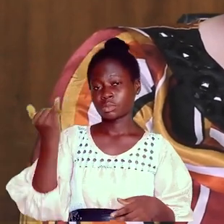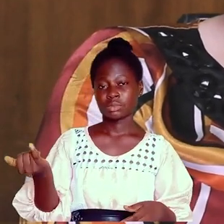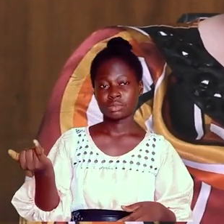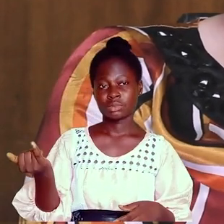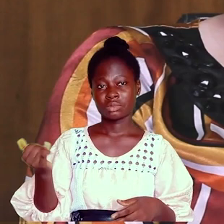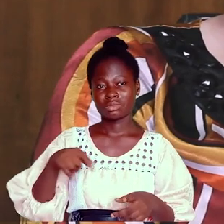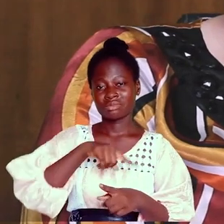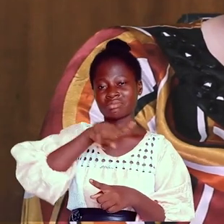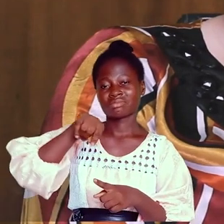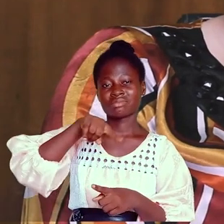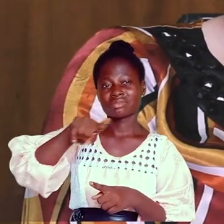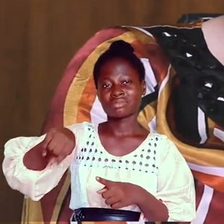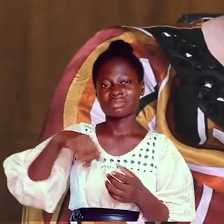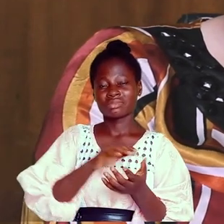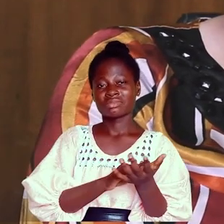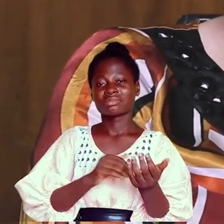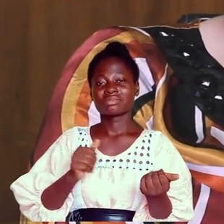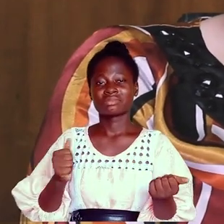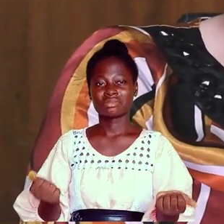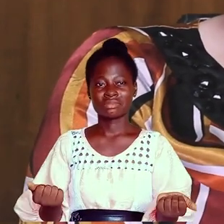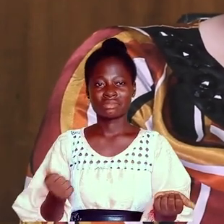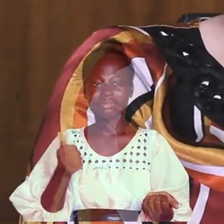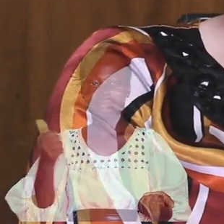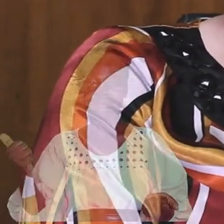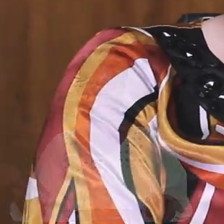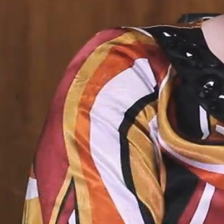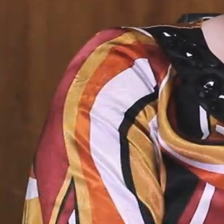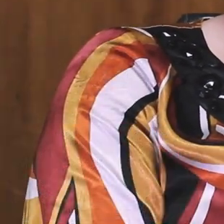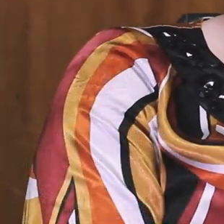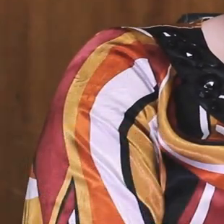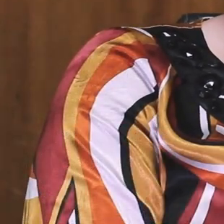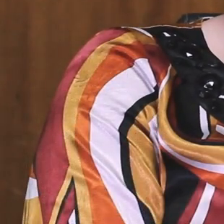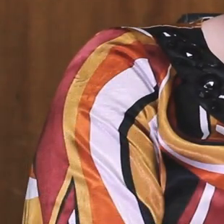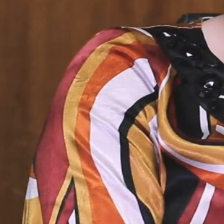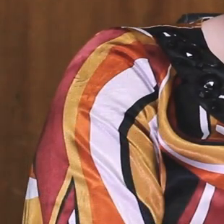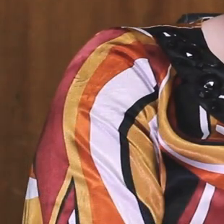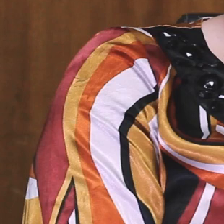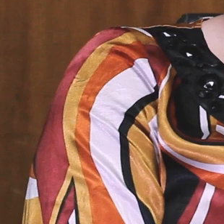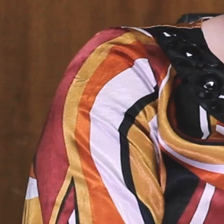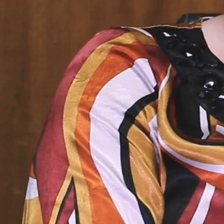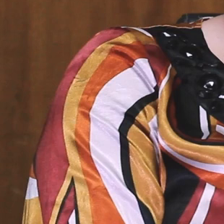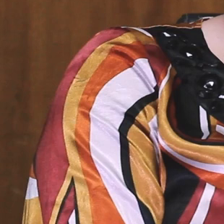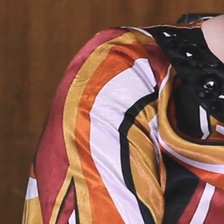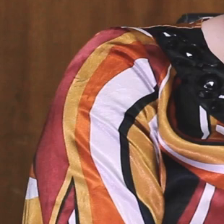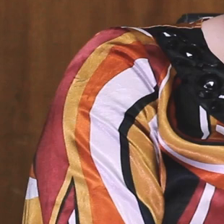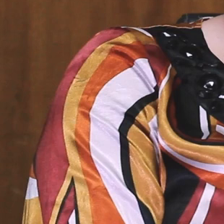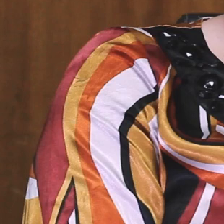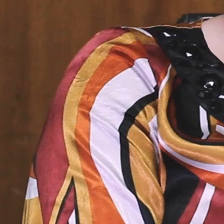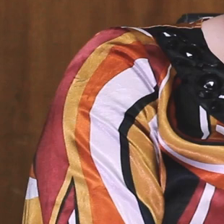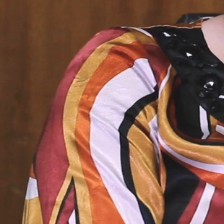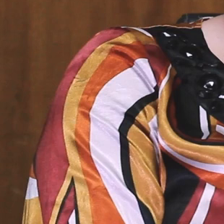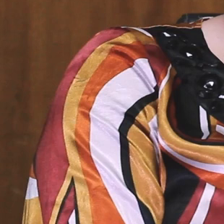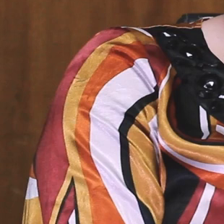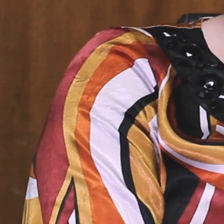of certain beliefs and all that. Mausi, a person with